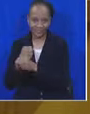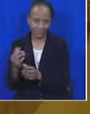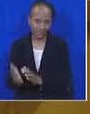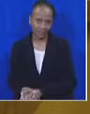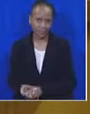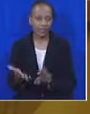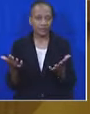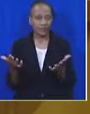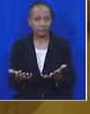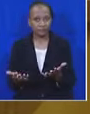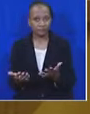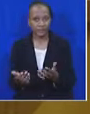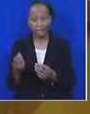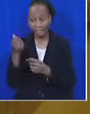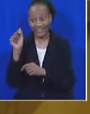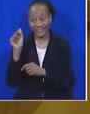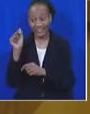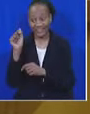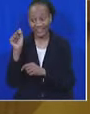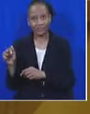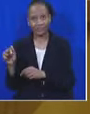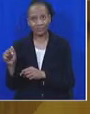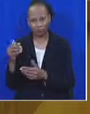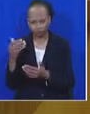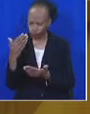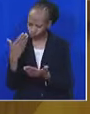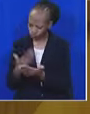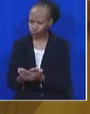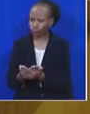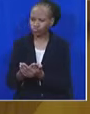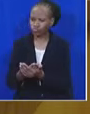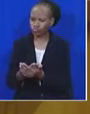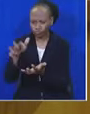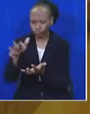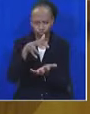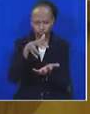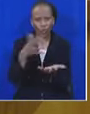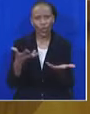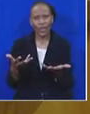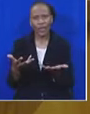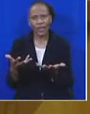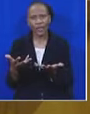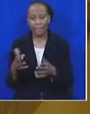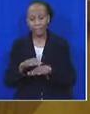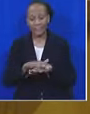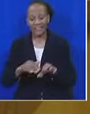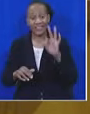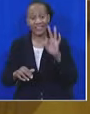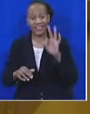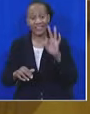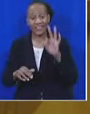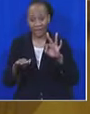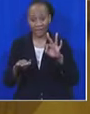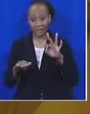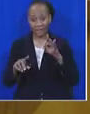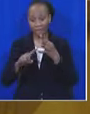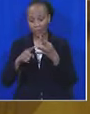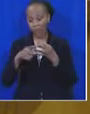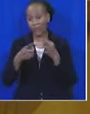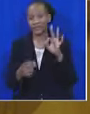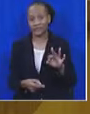2019. And that amount of money can be sourced from basically three sources. Currently, as higher education, you're